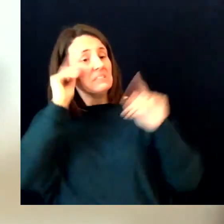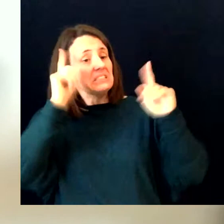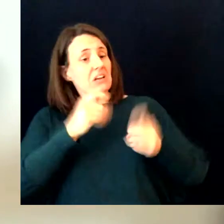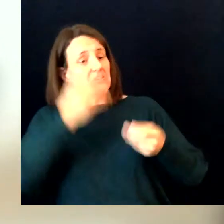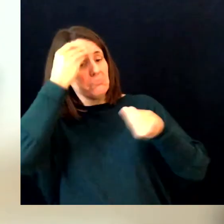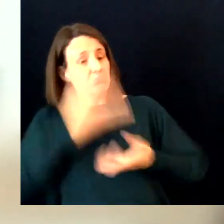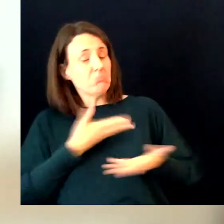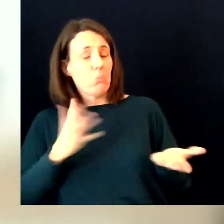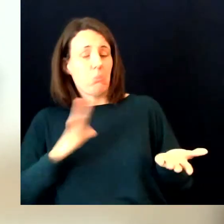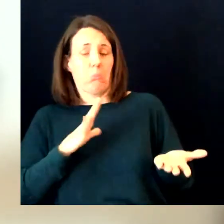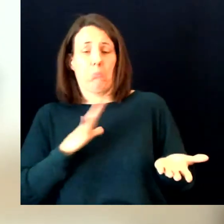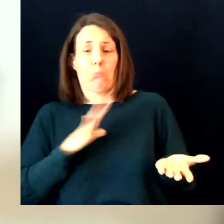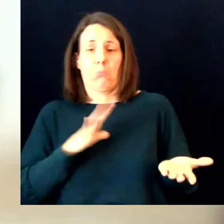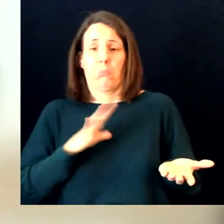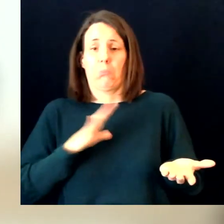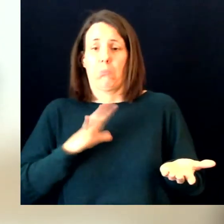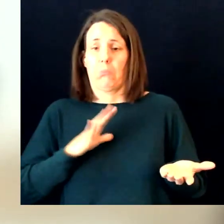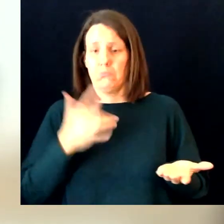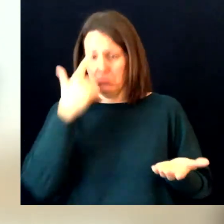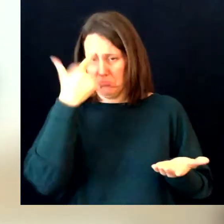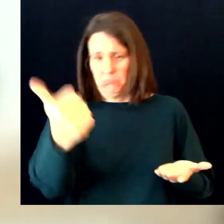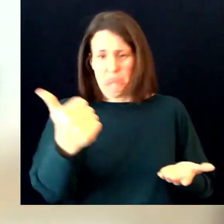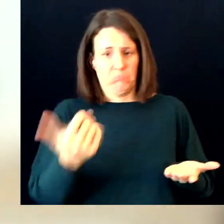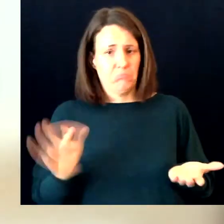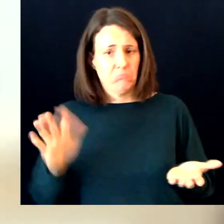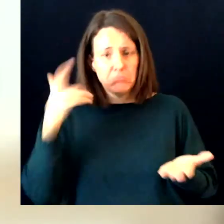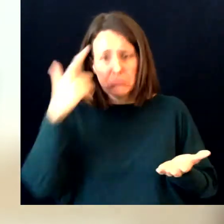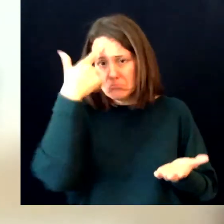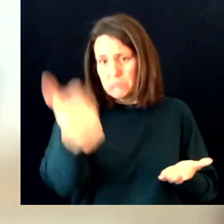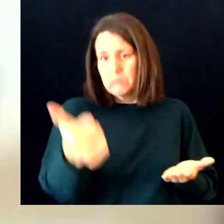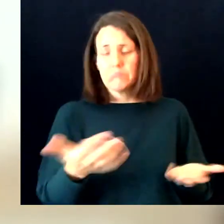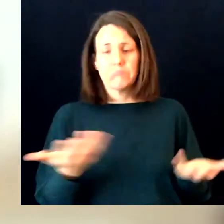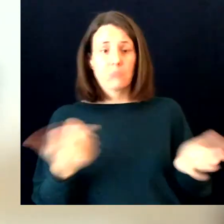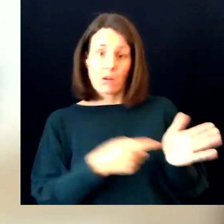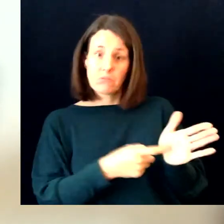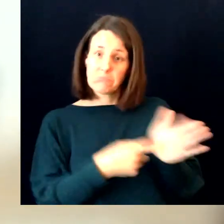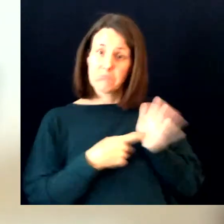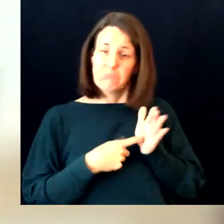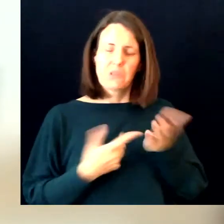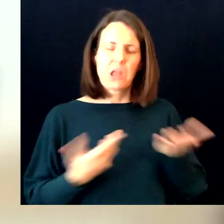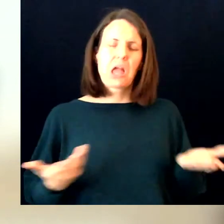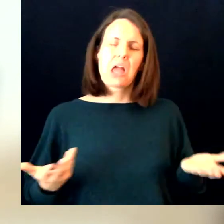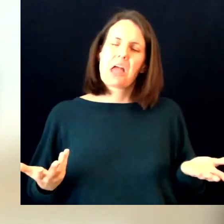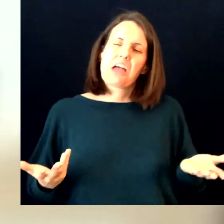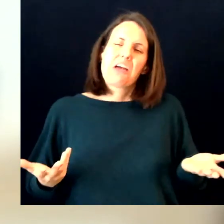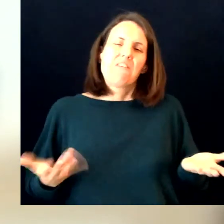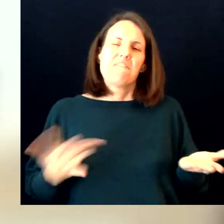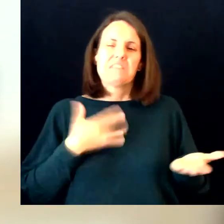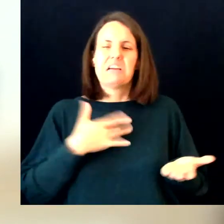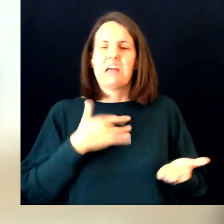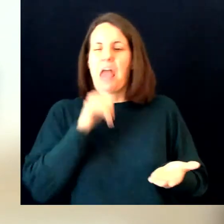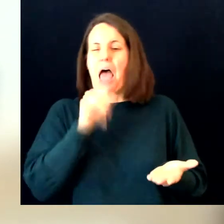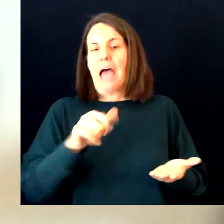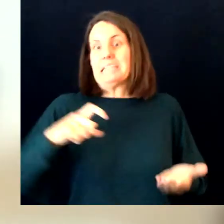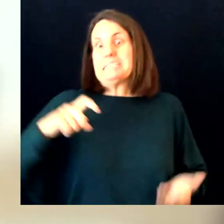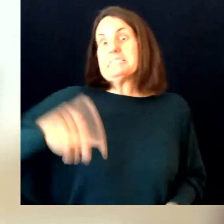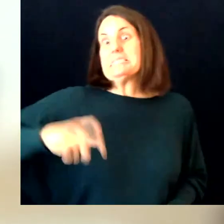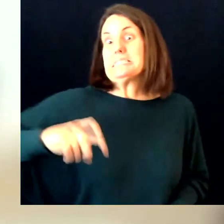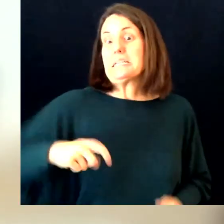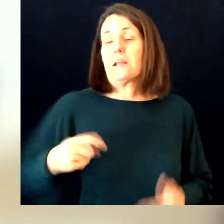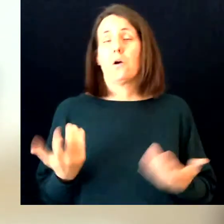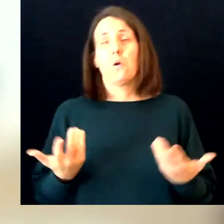context. So that's our strategy, is part of one part of many